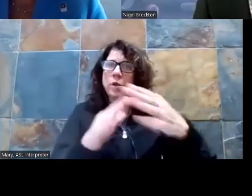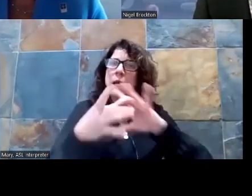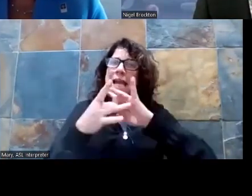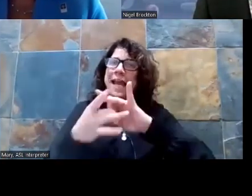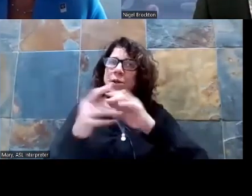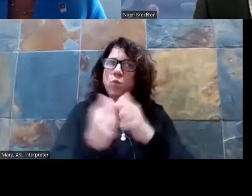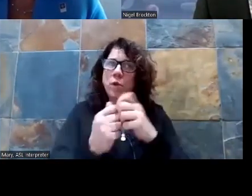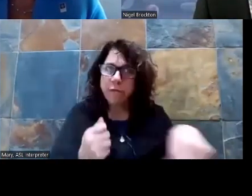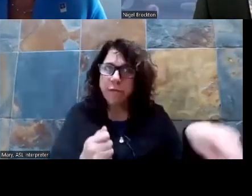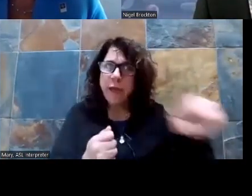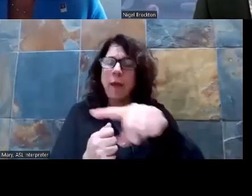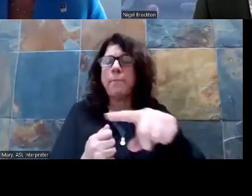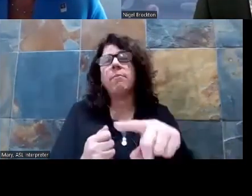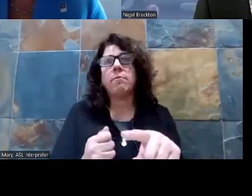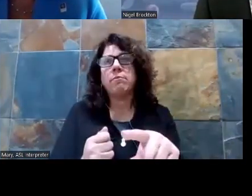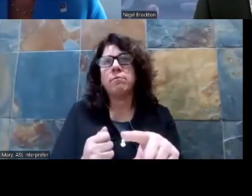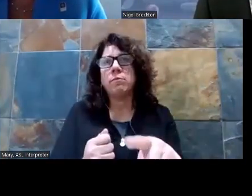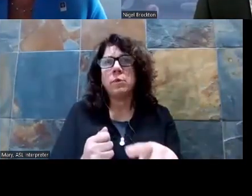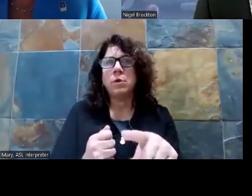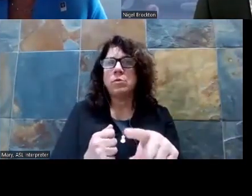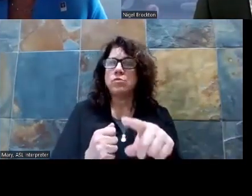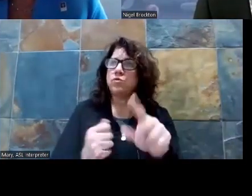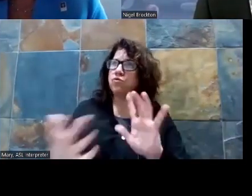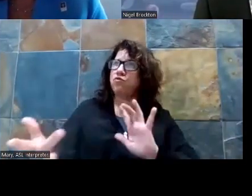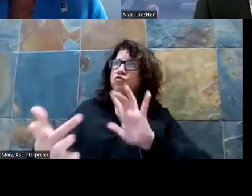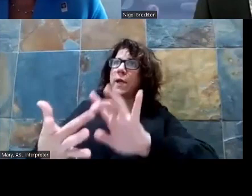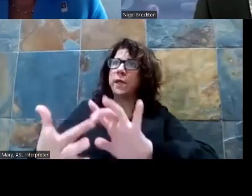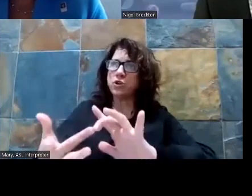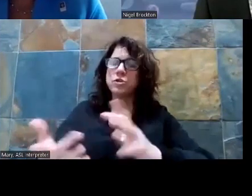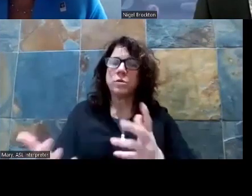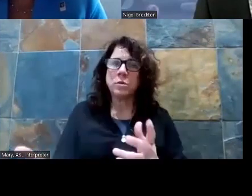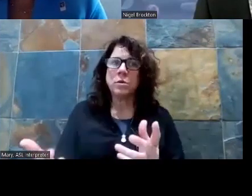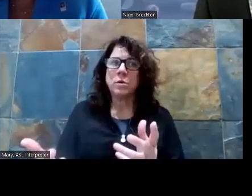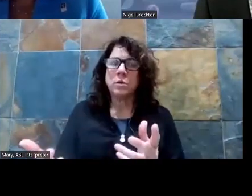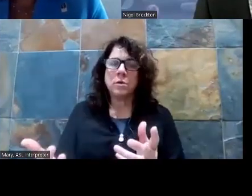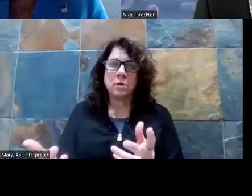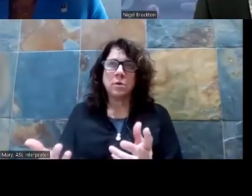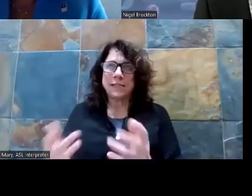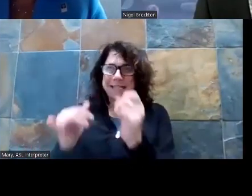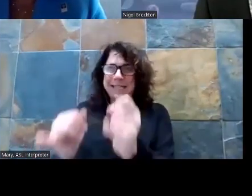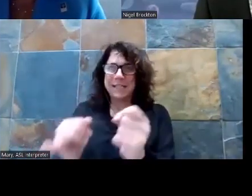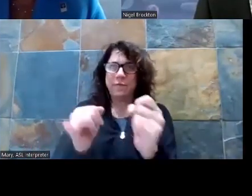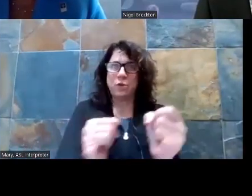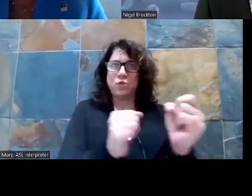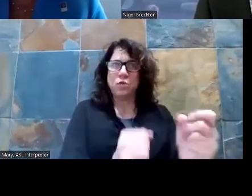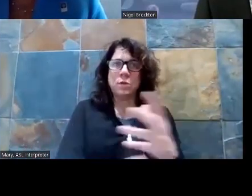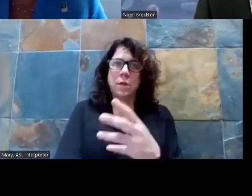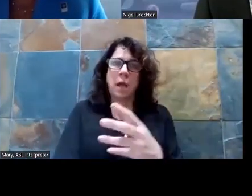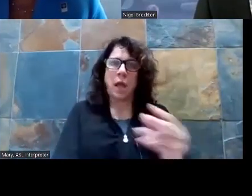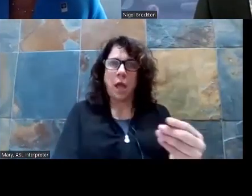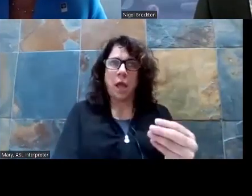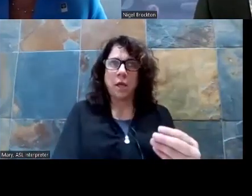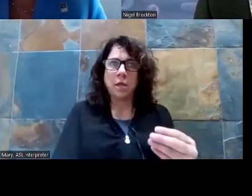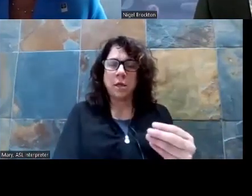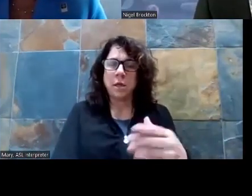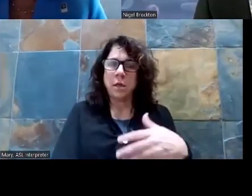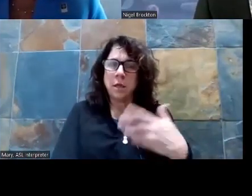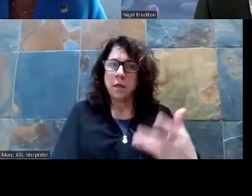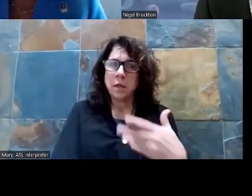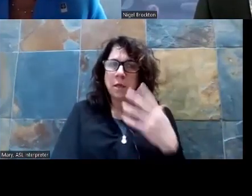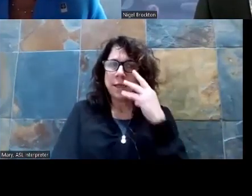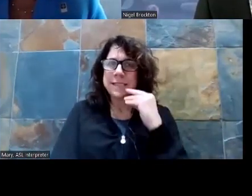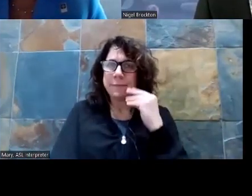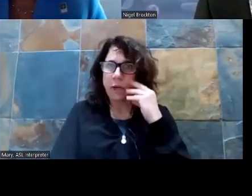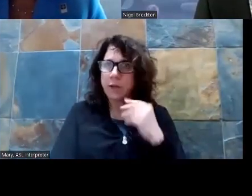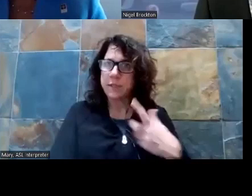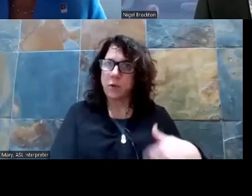them in order to reach, you know, the individuals. And with the experience